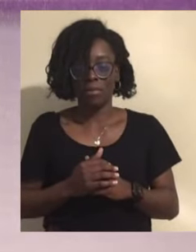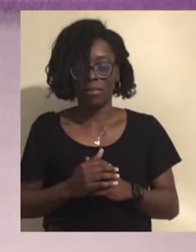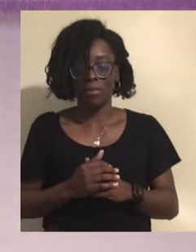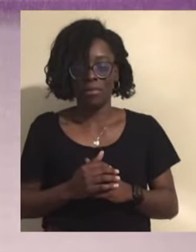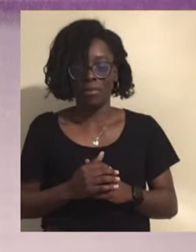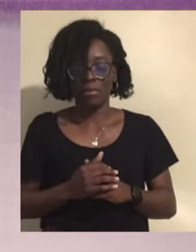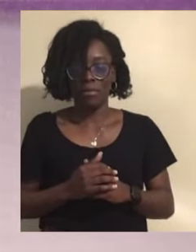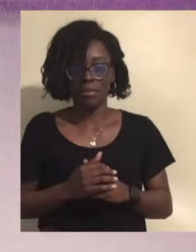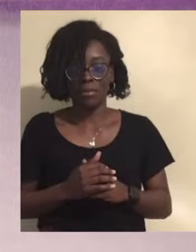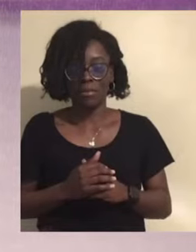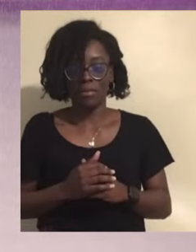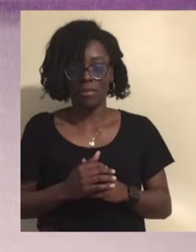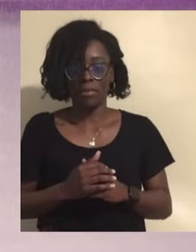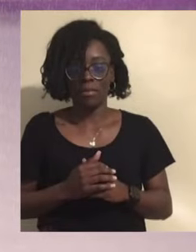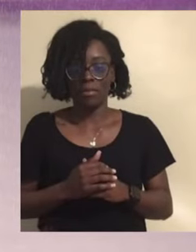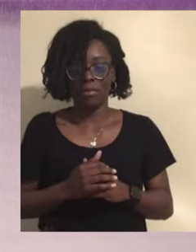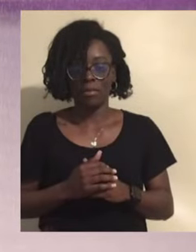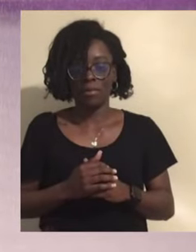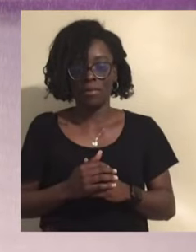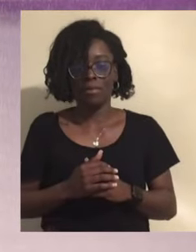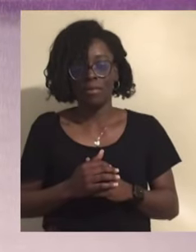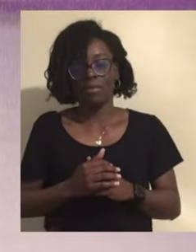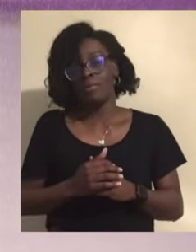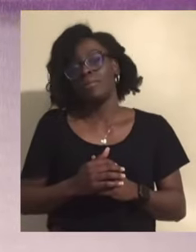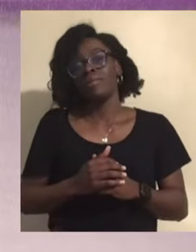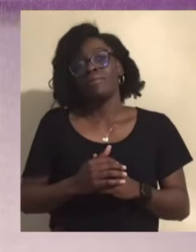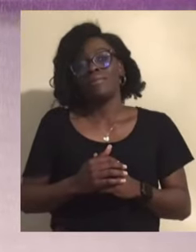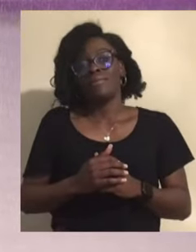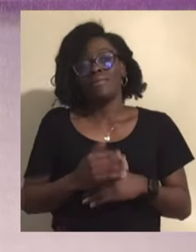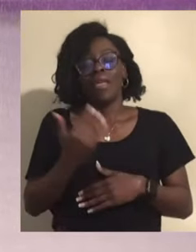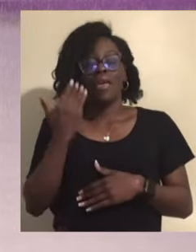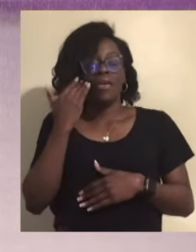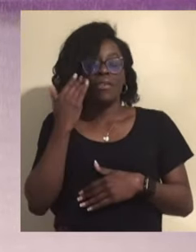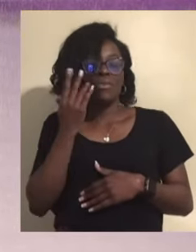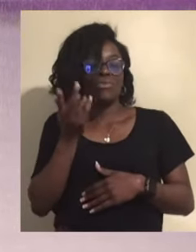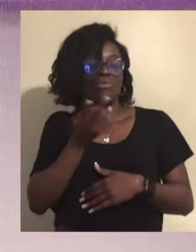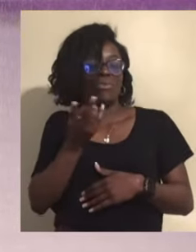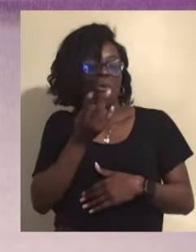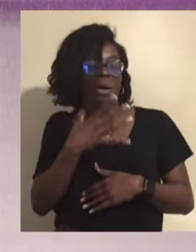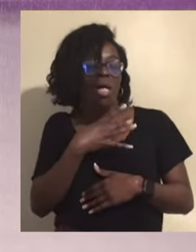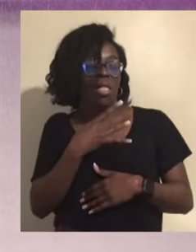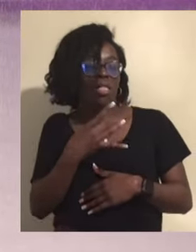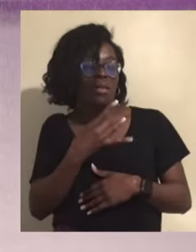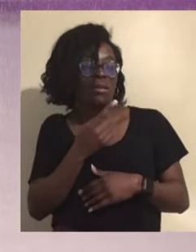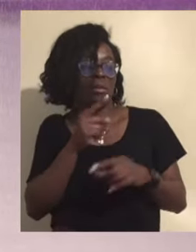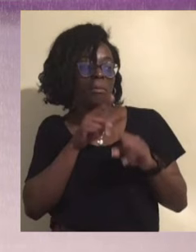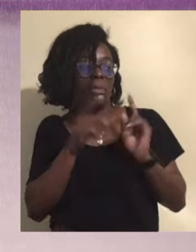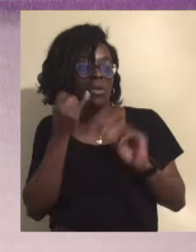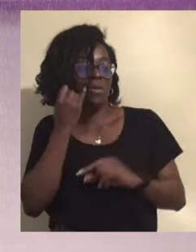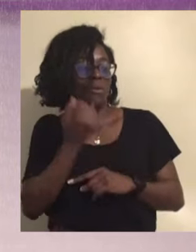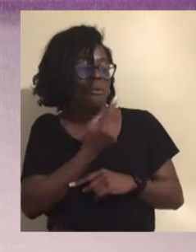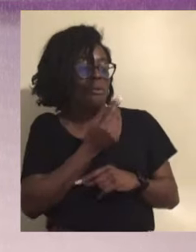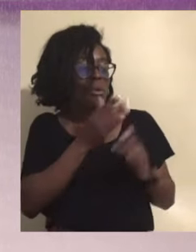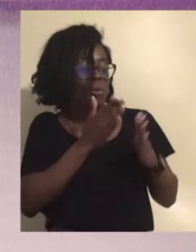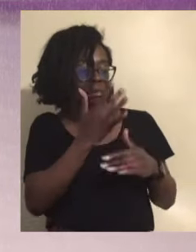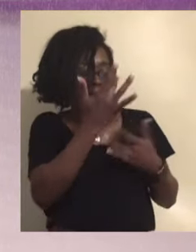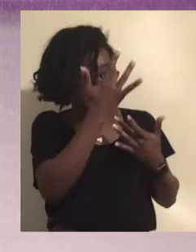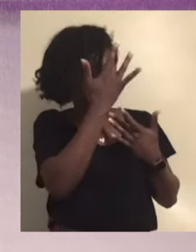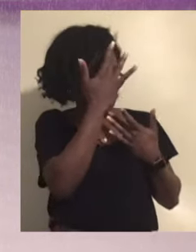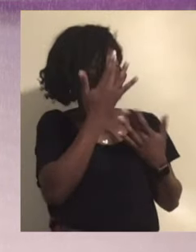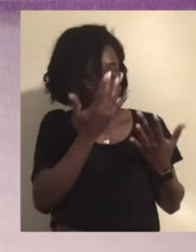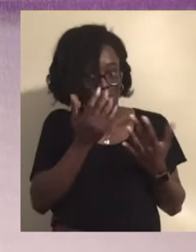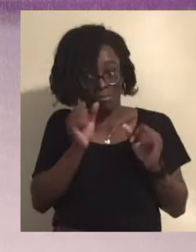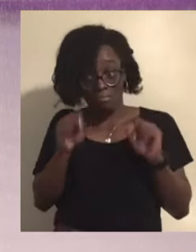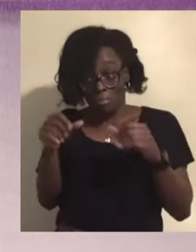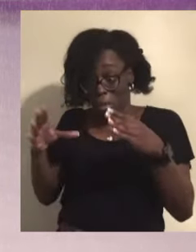I know y'all like each other, but if one of y'all gets sick, can you stand the rain? I know you're